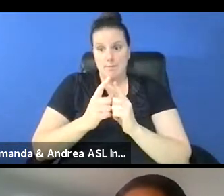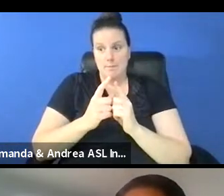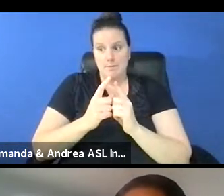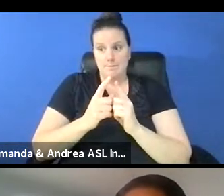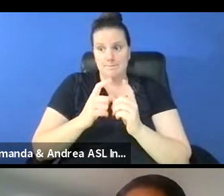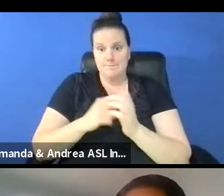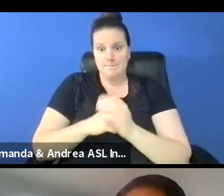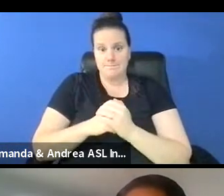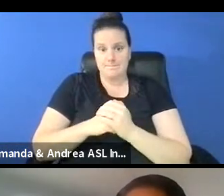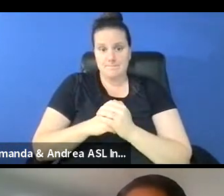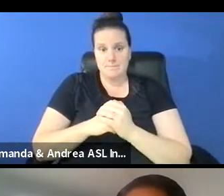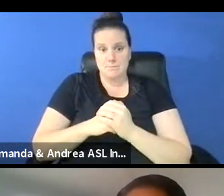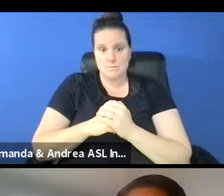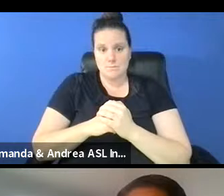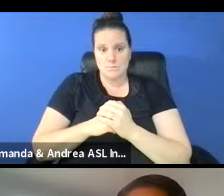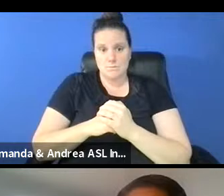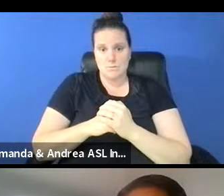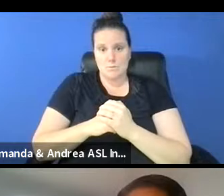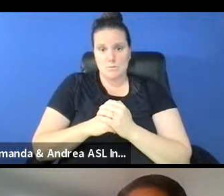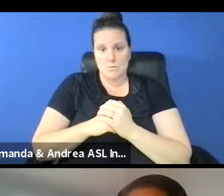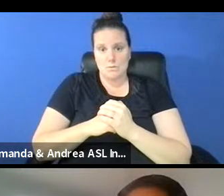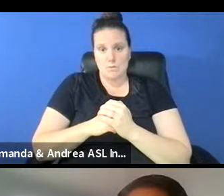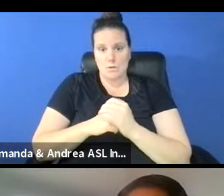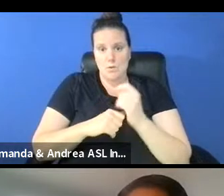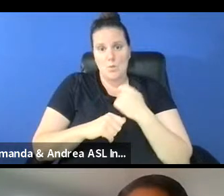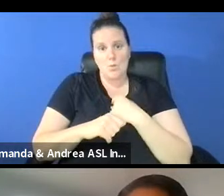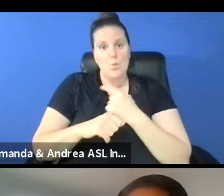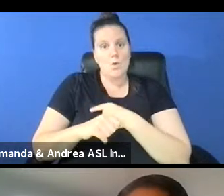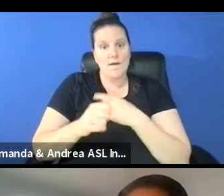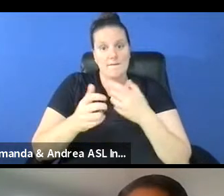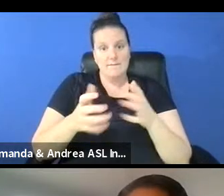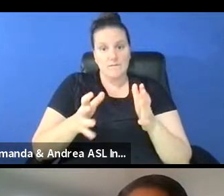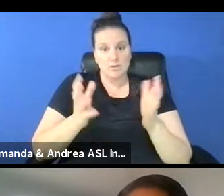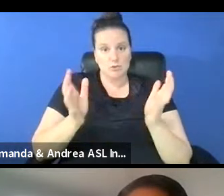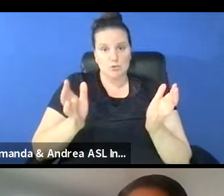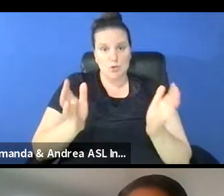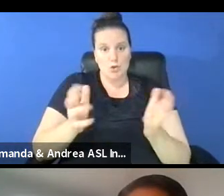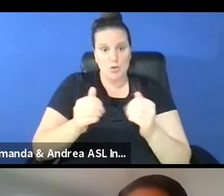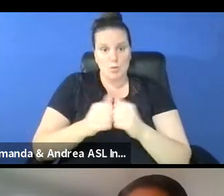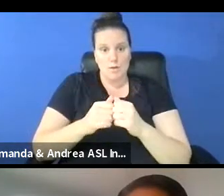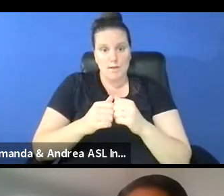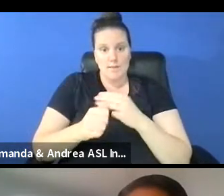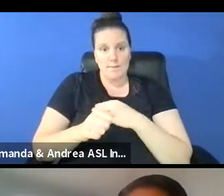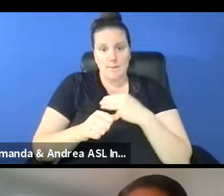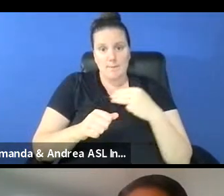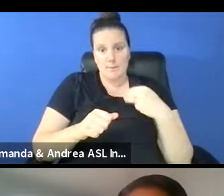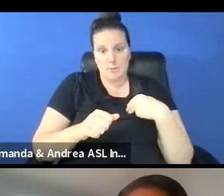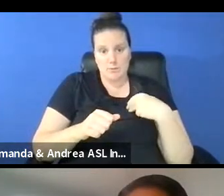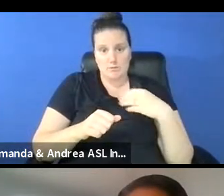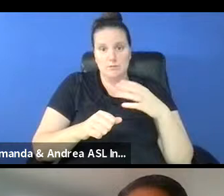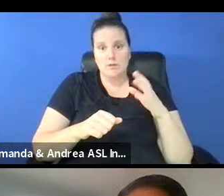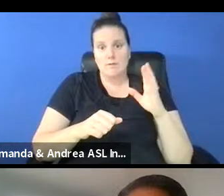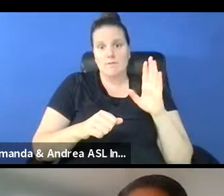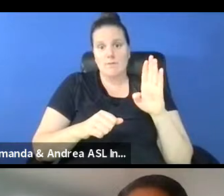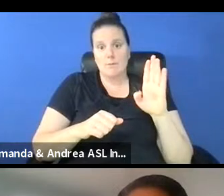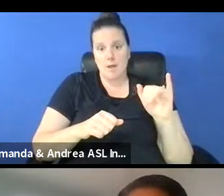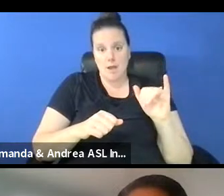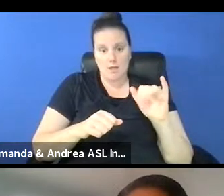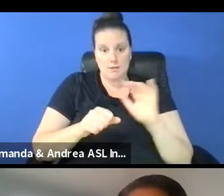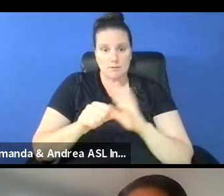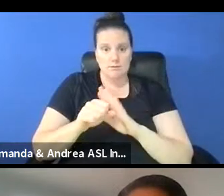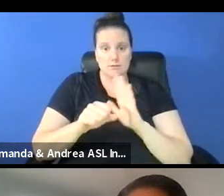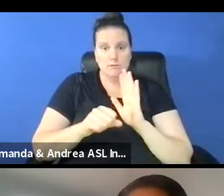So we have talked to members of the bi-state ledge. It